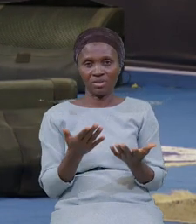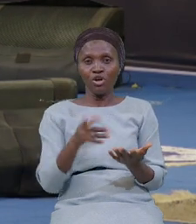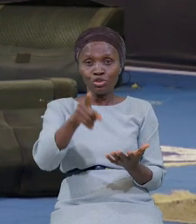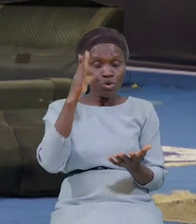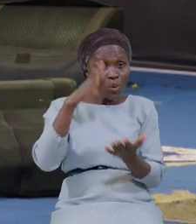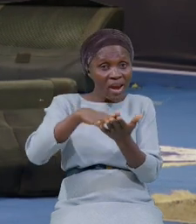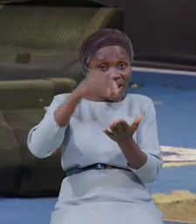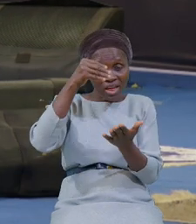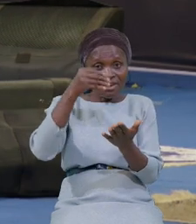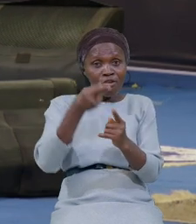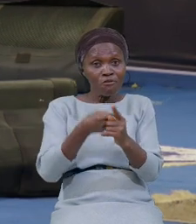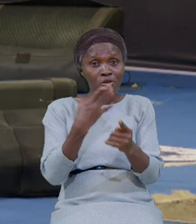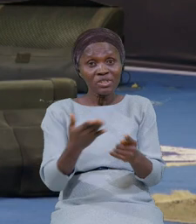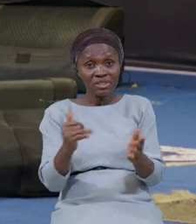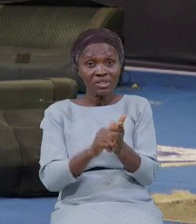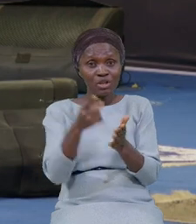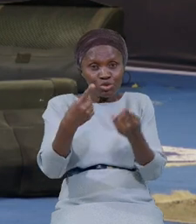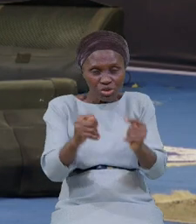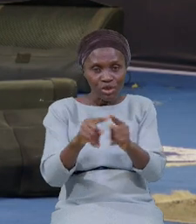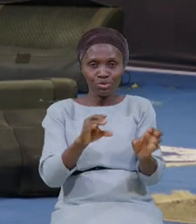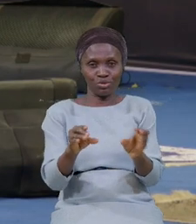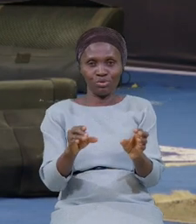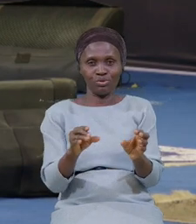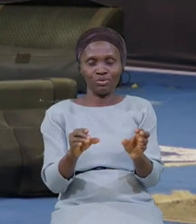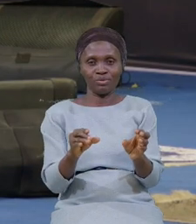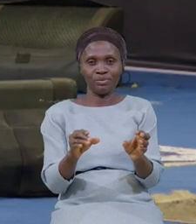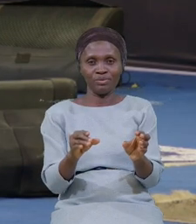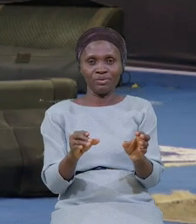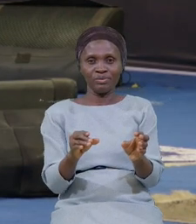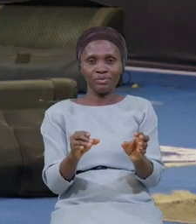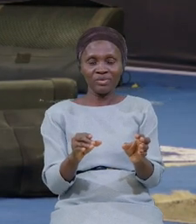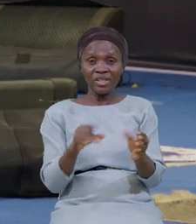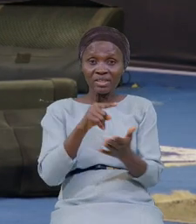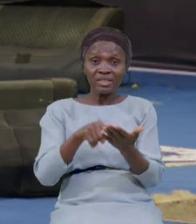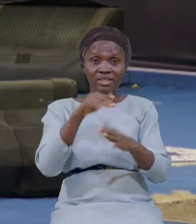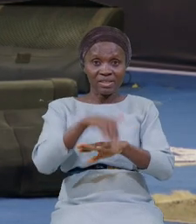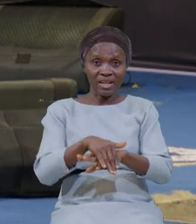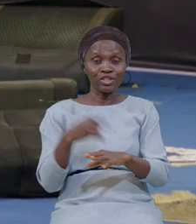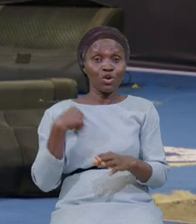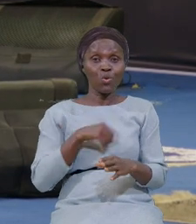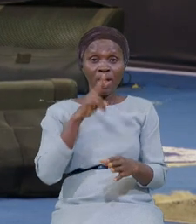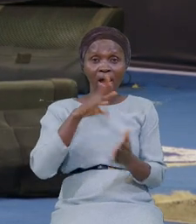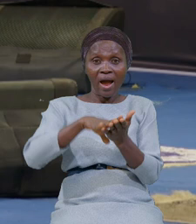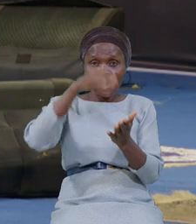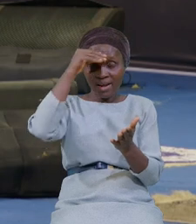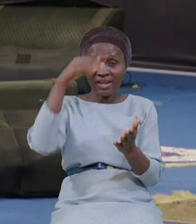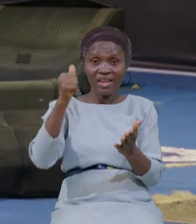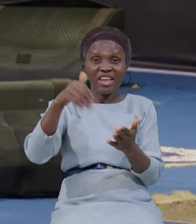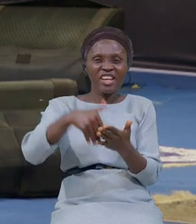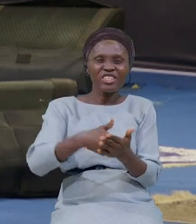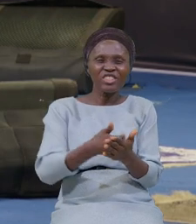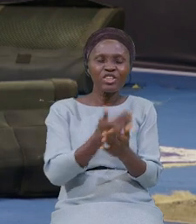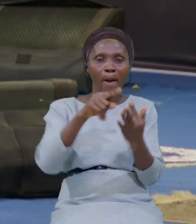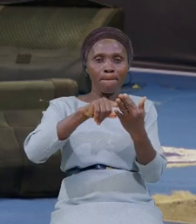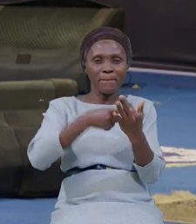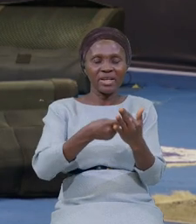But tonight we're having a new start, a new beginning. You're going to be